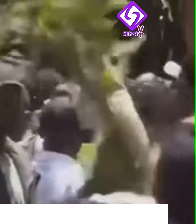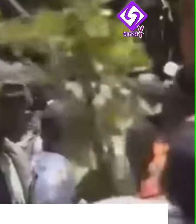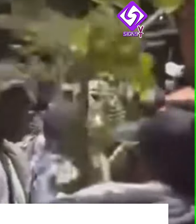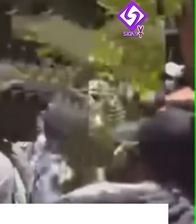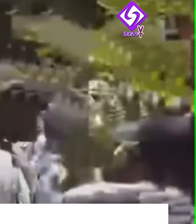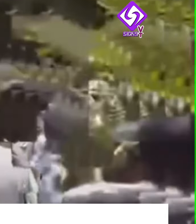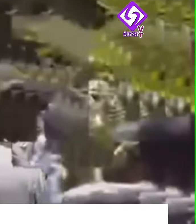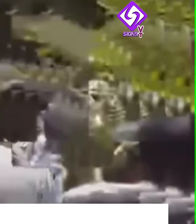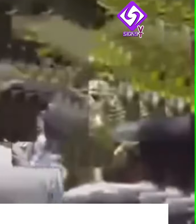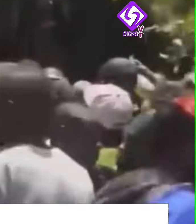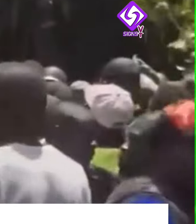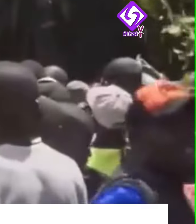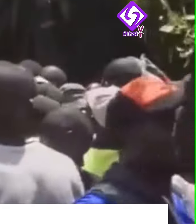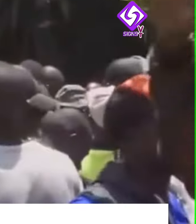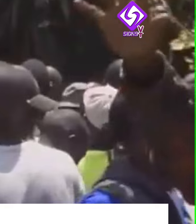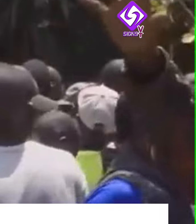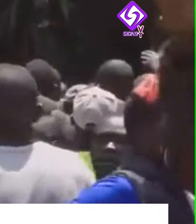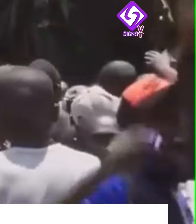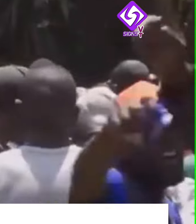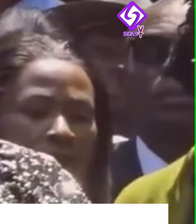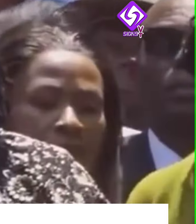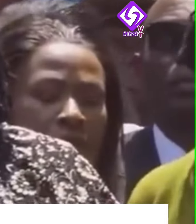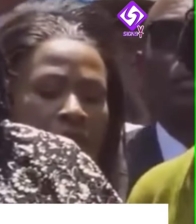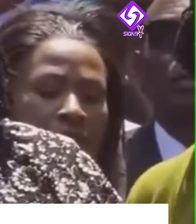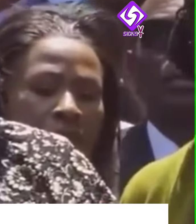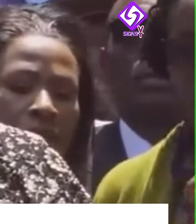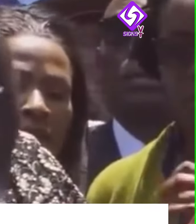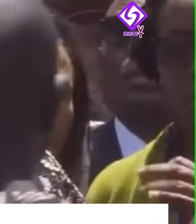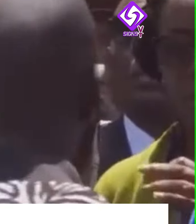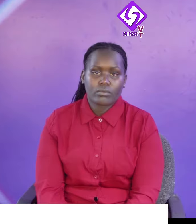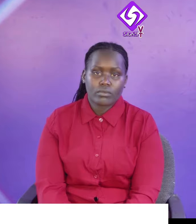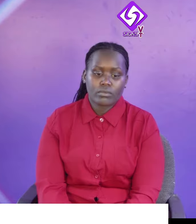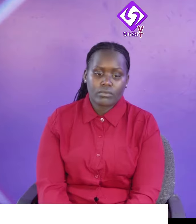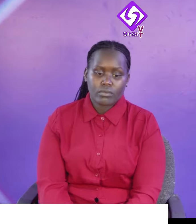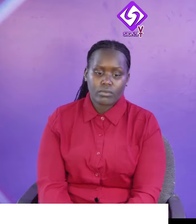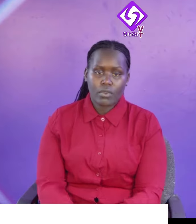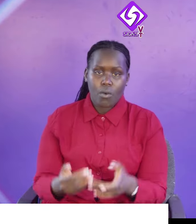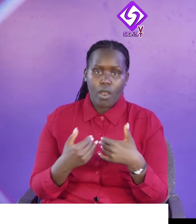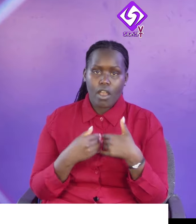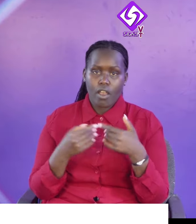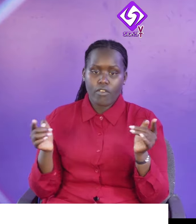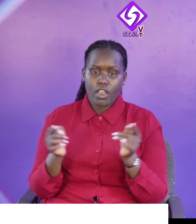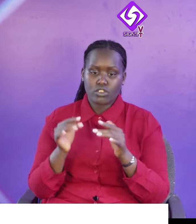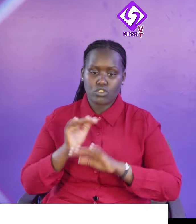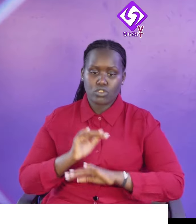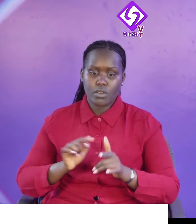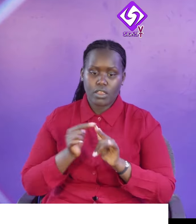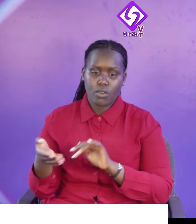Maliza kitu. Maliza biashara. Take a short break. We'll be right back.